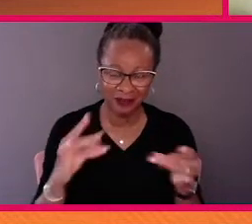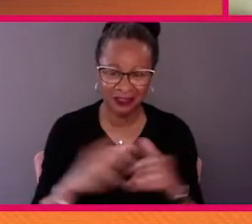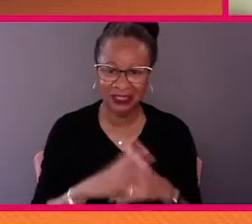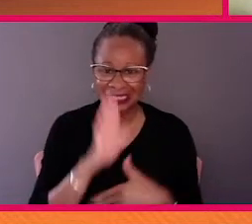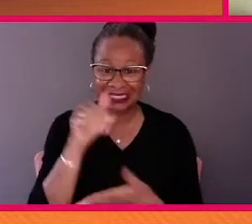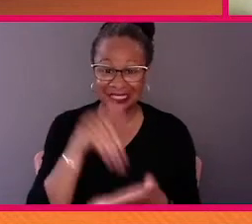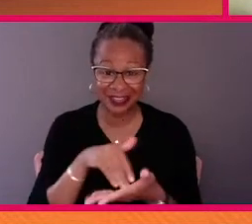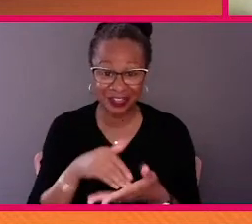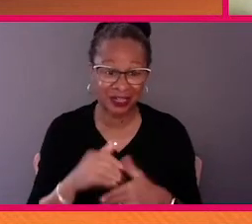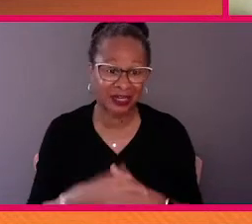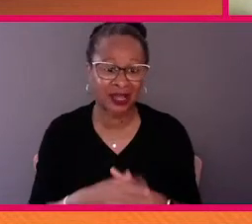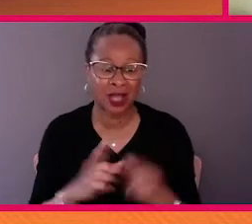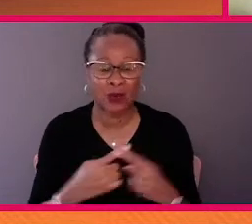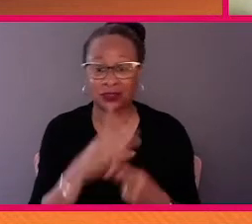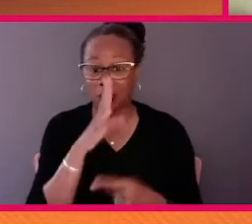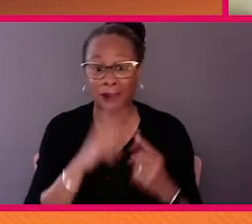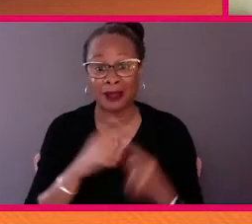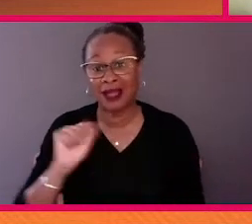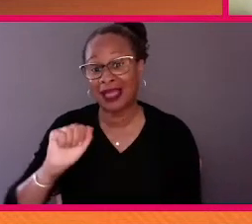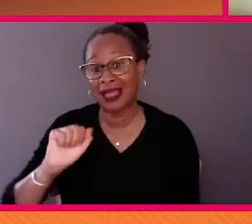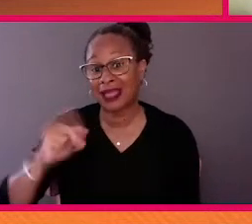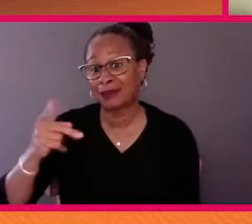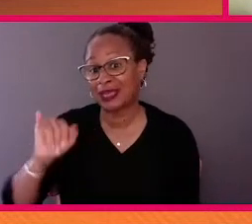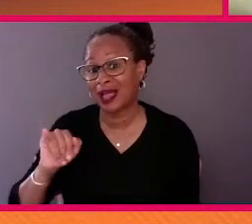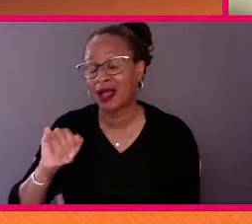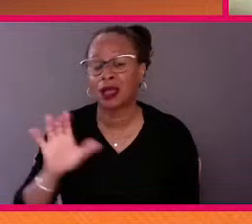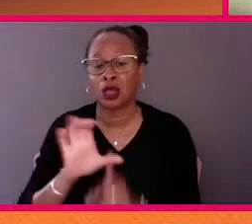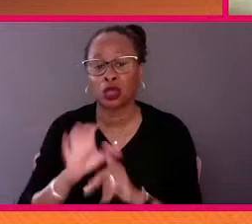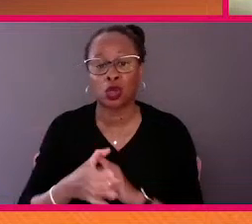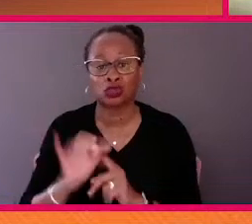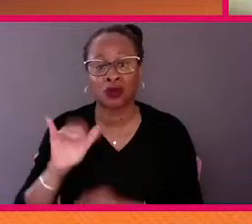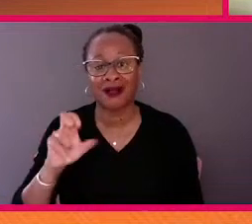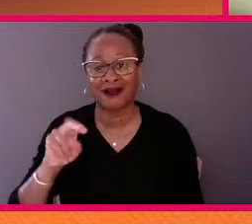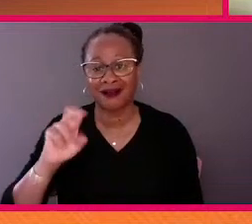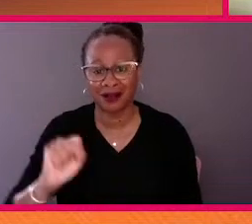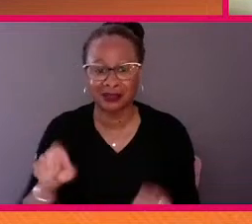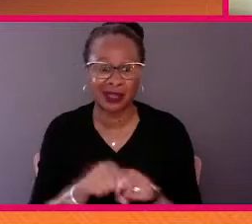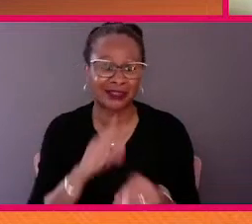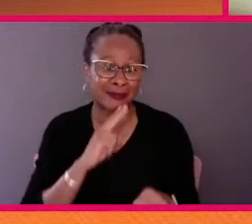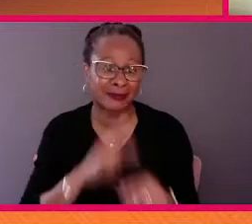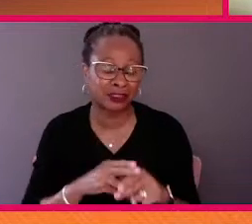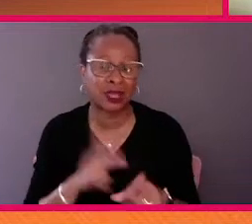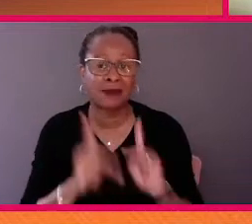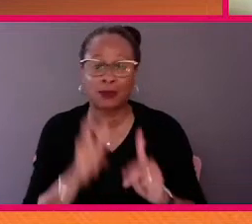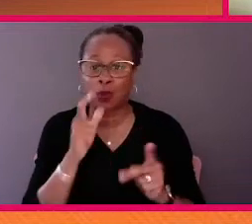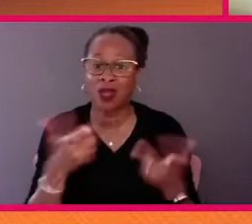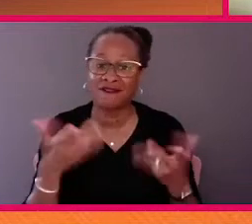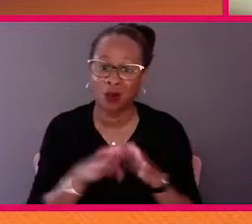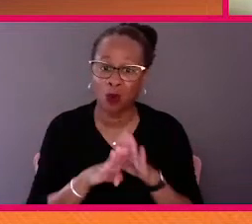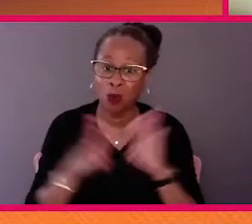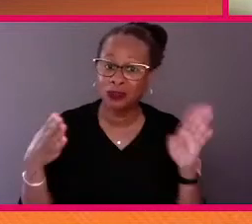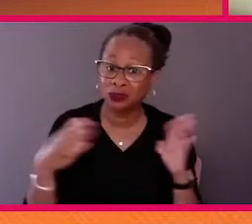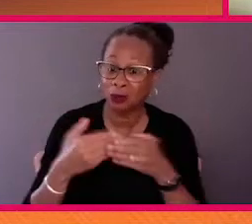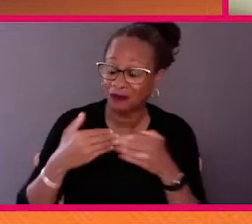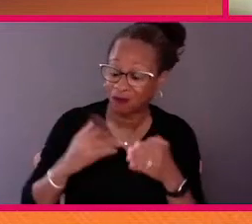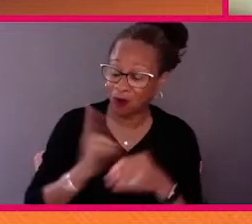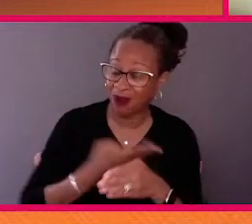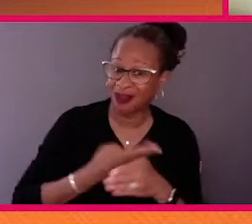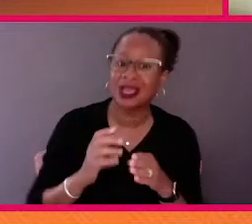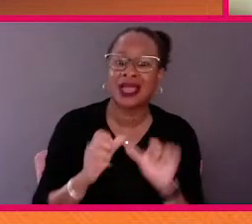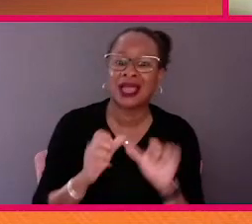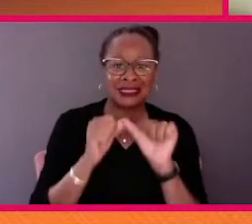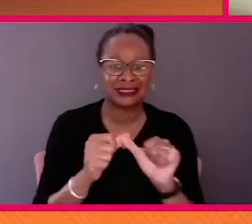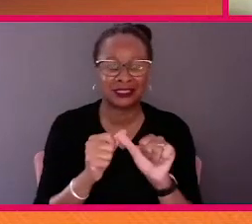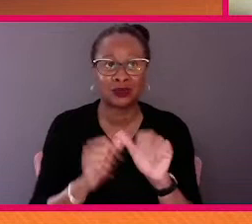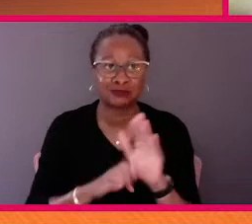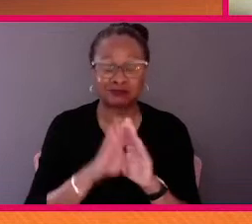in terms of AAPI cultural icons, as mentioned, those who have paved the way before us and those who continue to inspire us